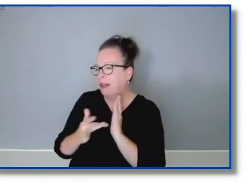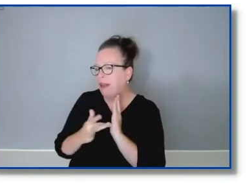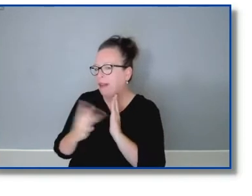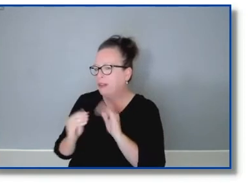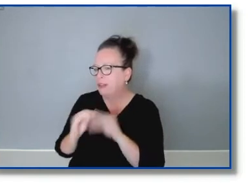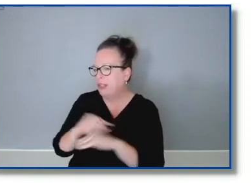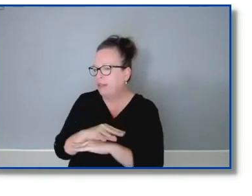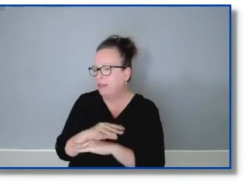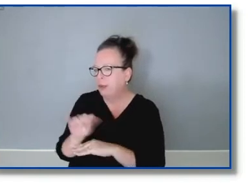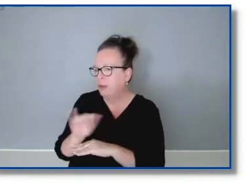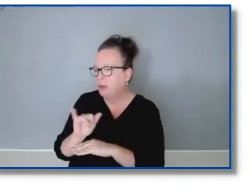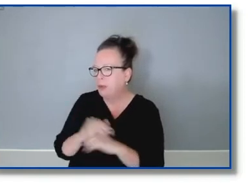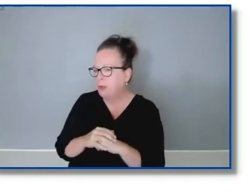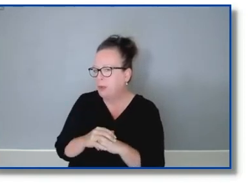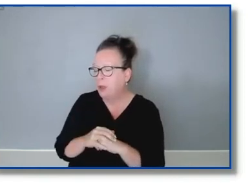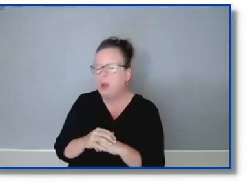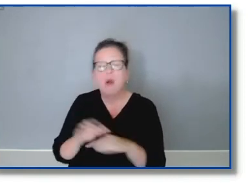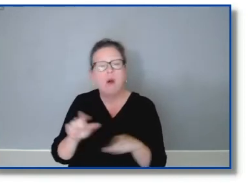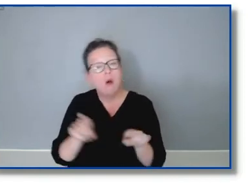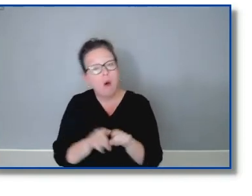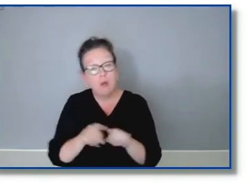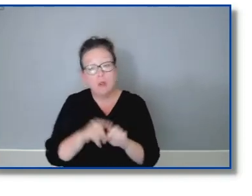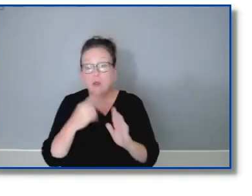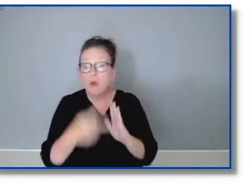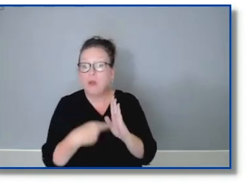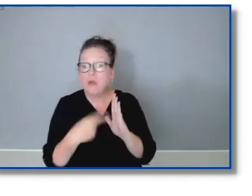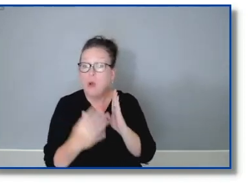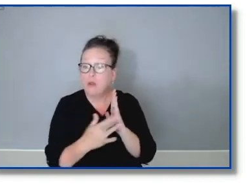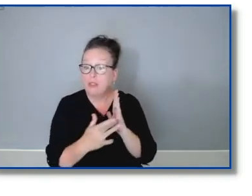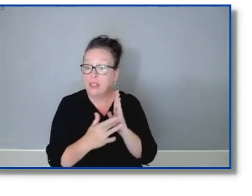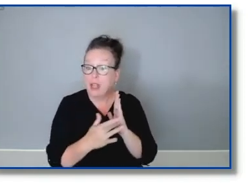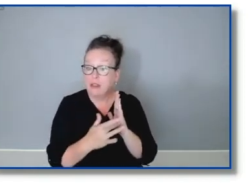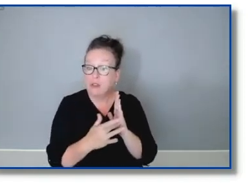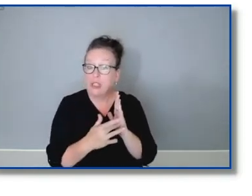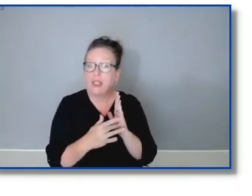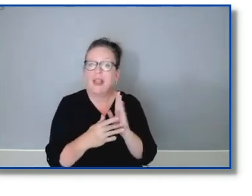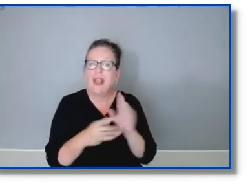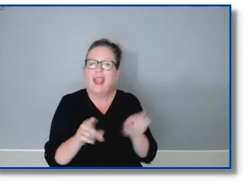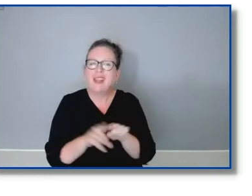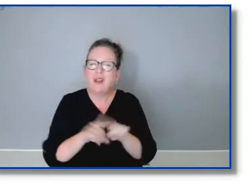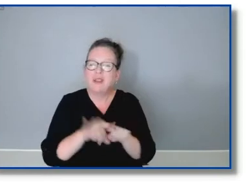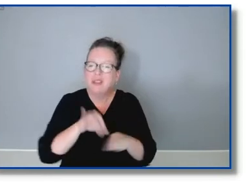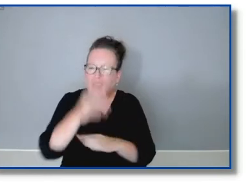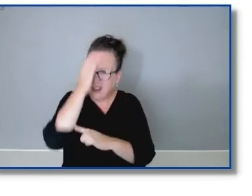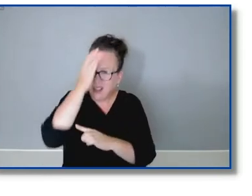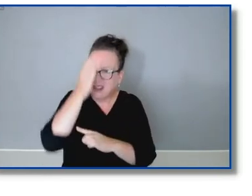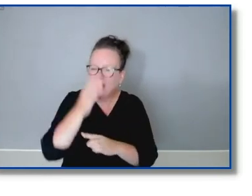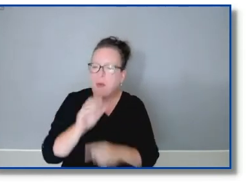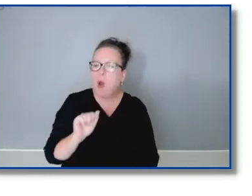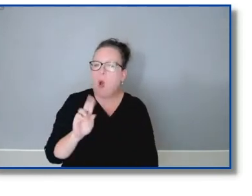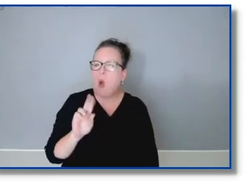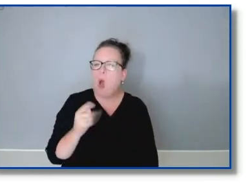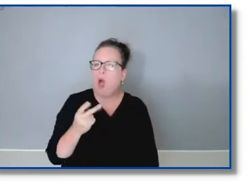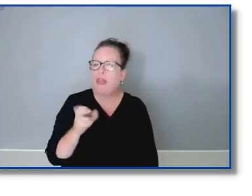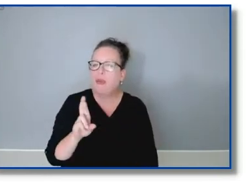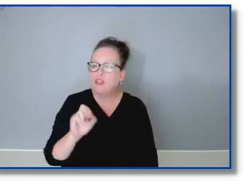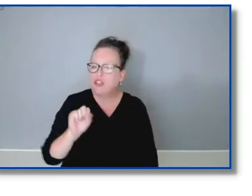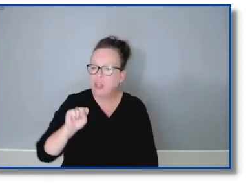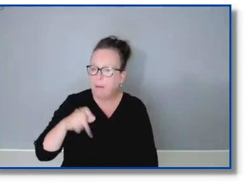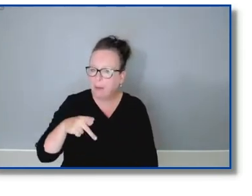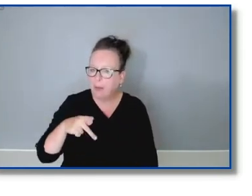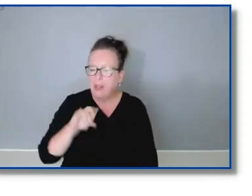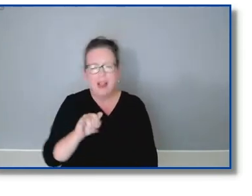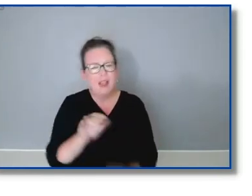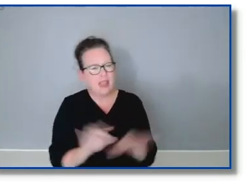other hand, in the role of technology also in the obfuscation of authorship. very important for my practice and for my